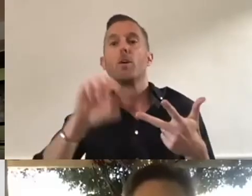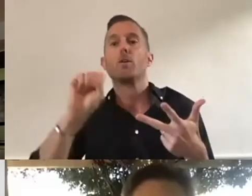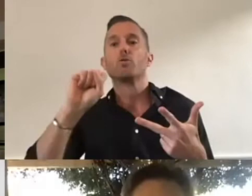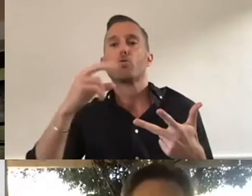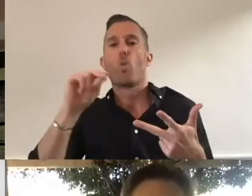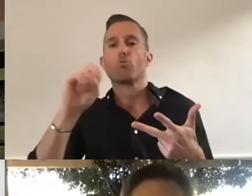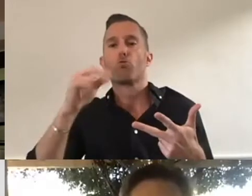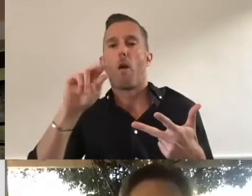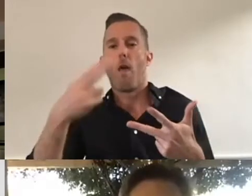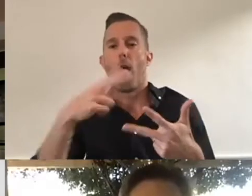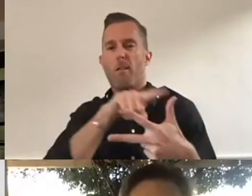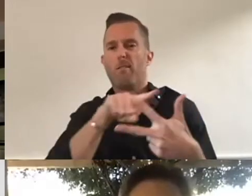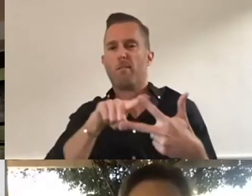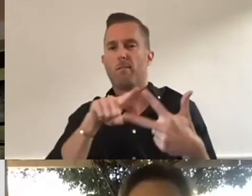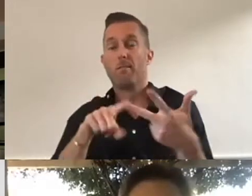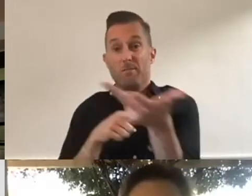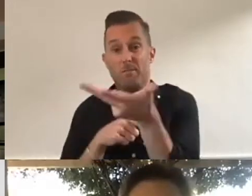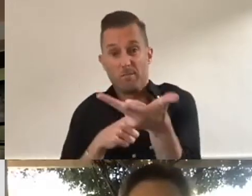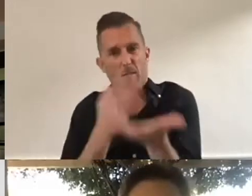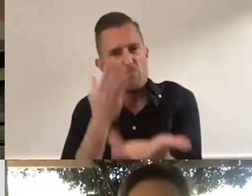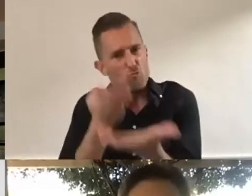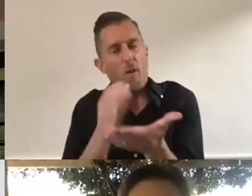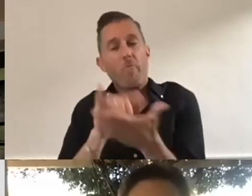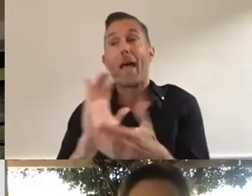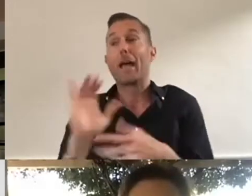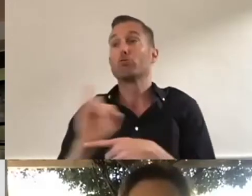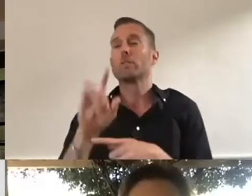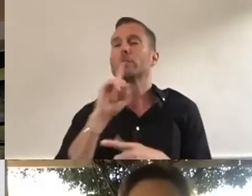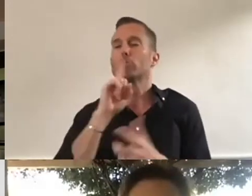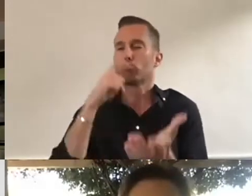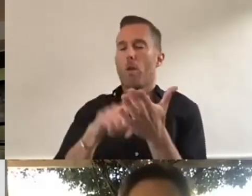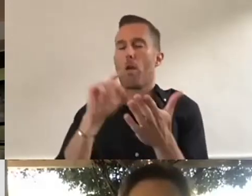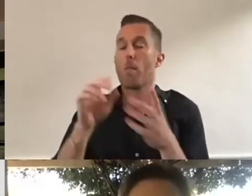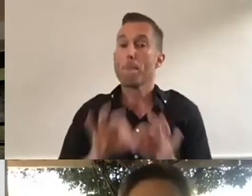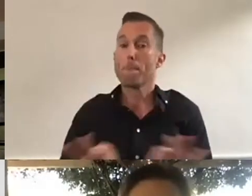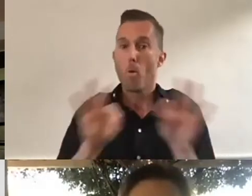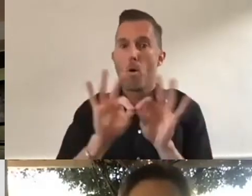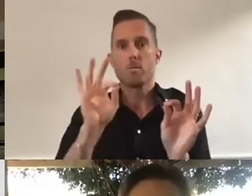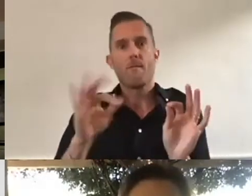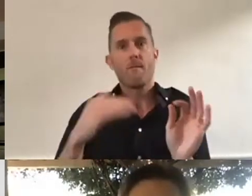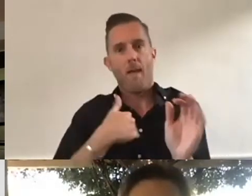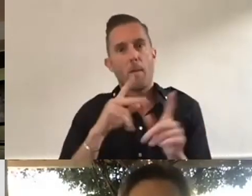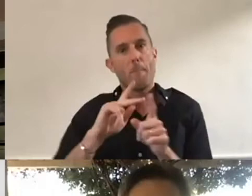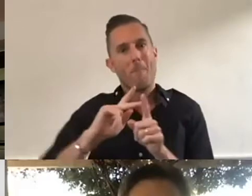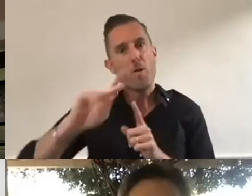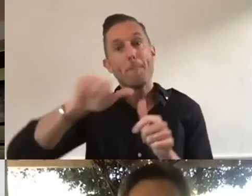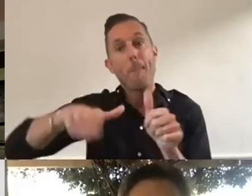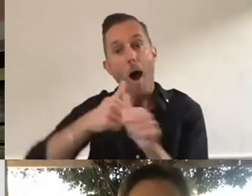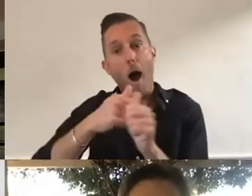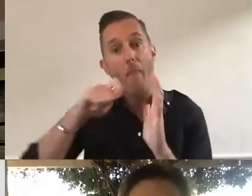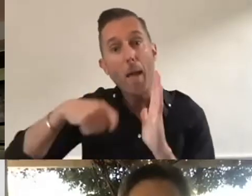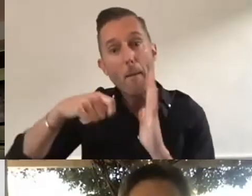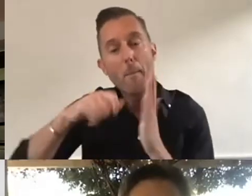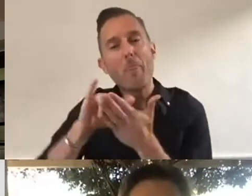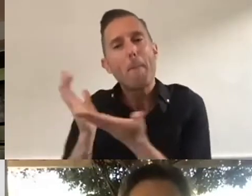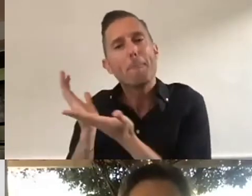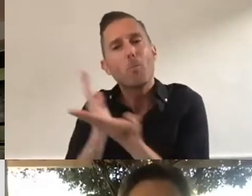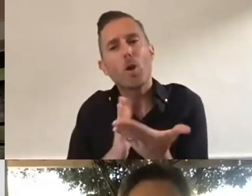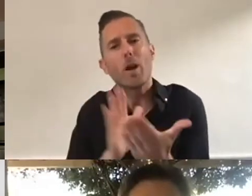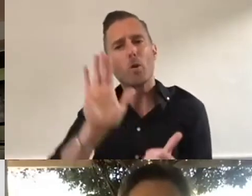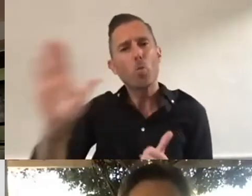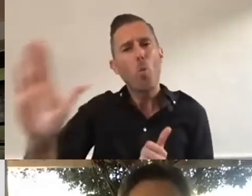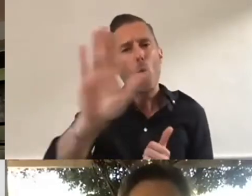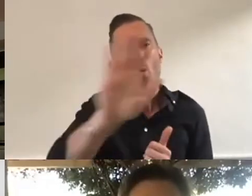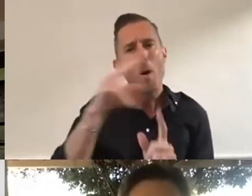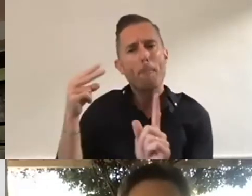the industry is starting to recognize the importance of having professionals behind the camera who bring the perspective of someone with